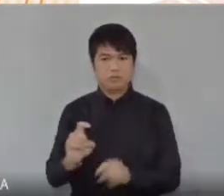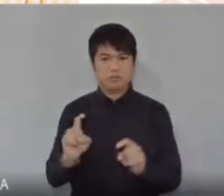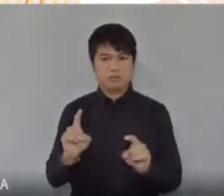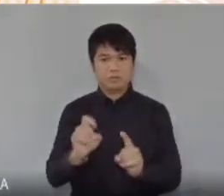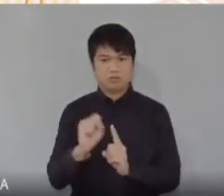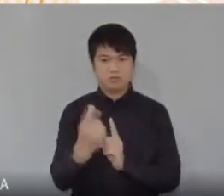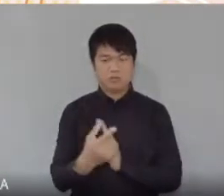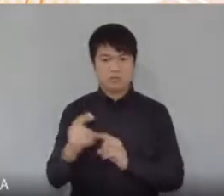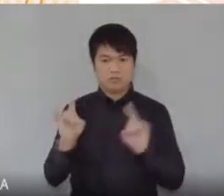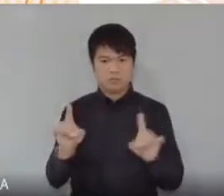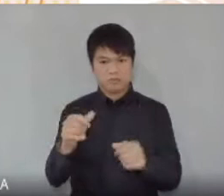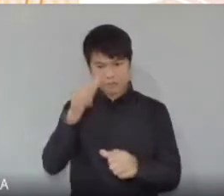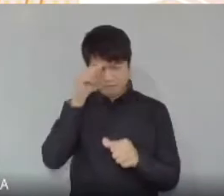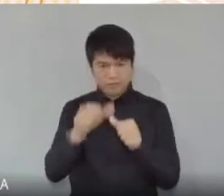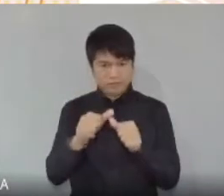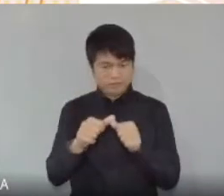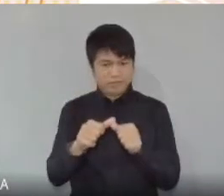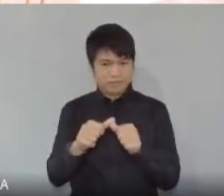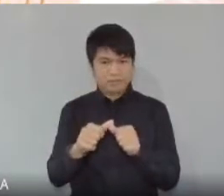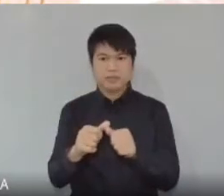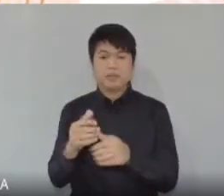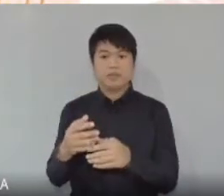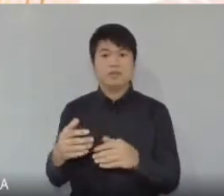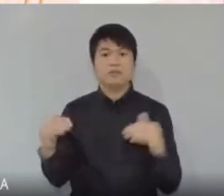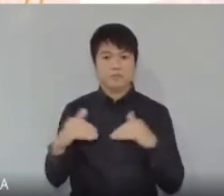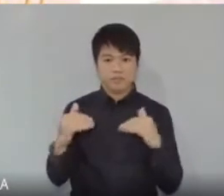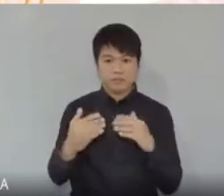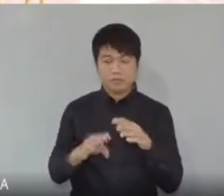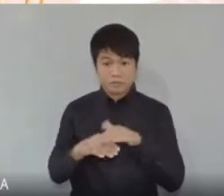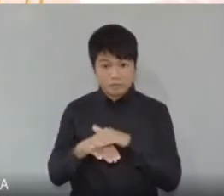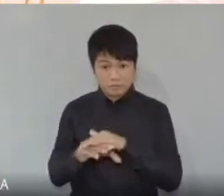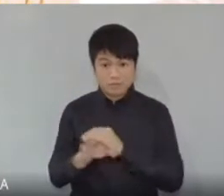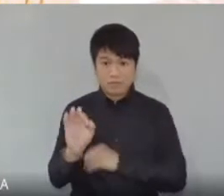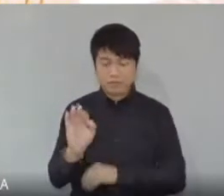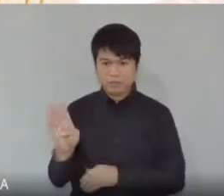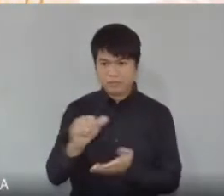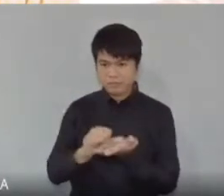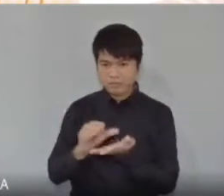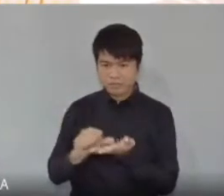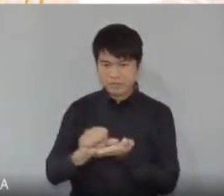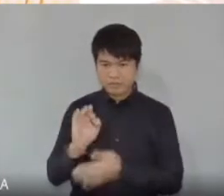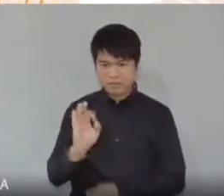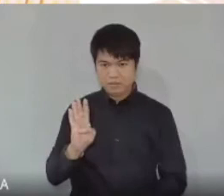reminders. The session is accessible through our Facebook page at